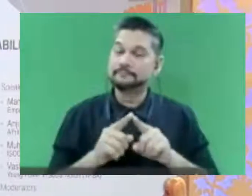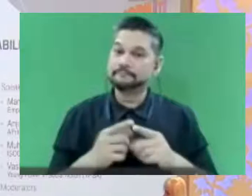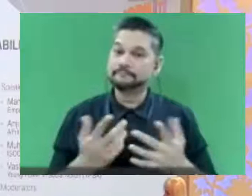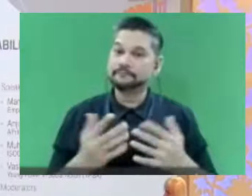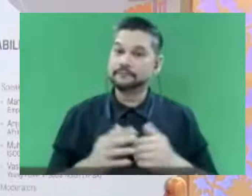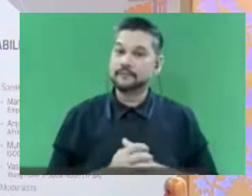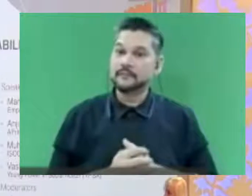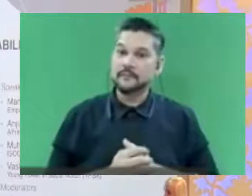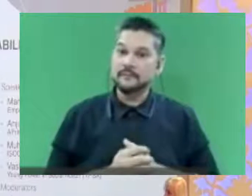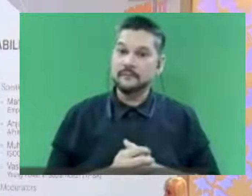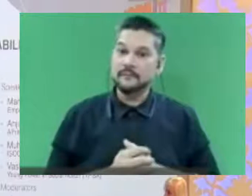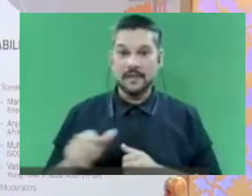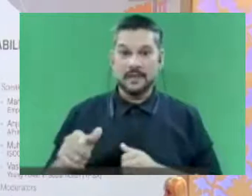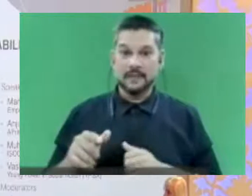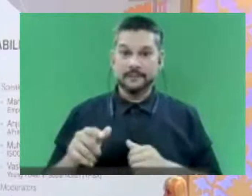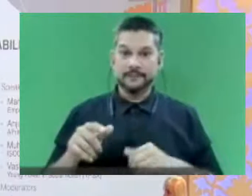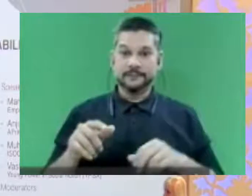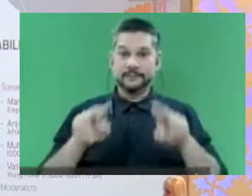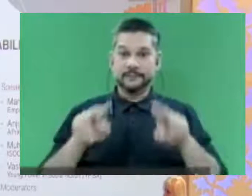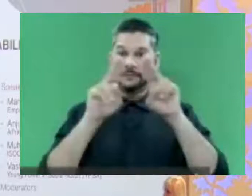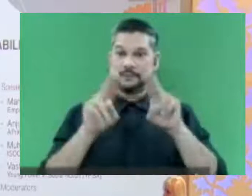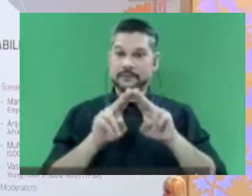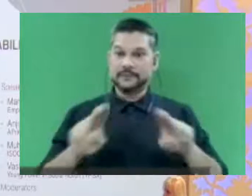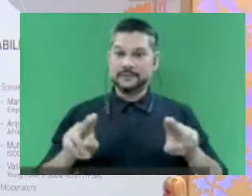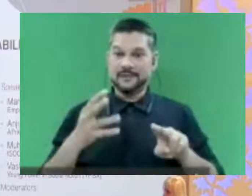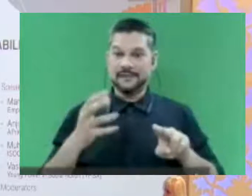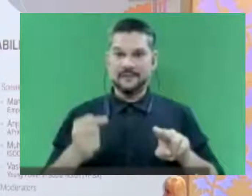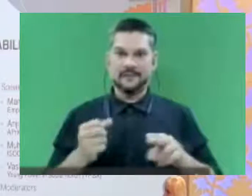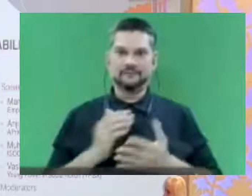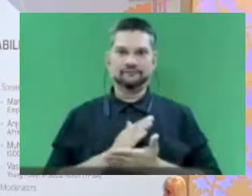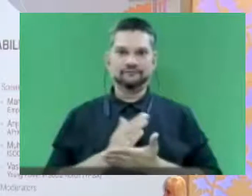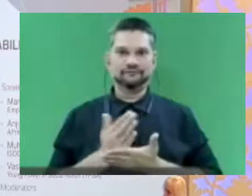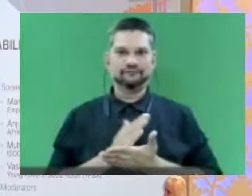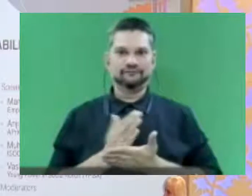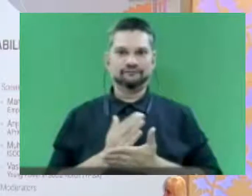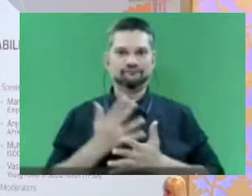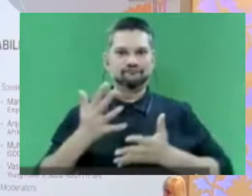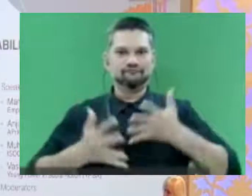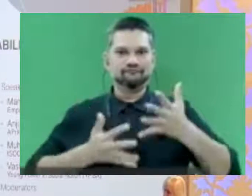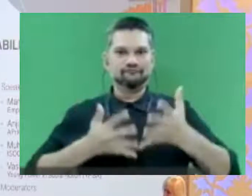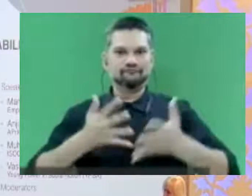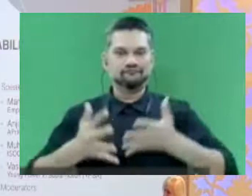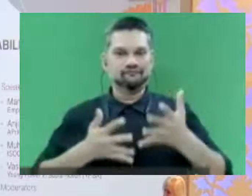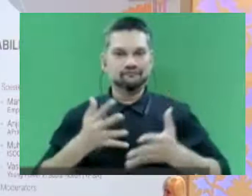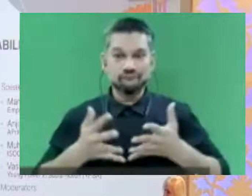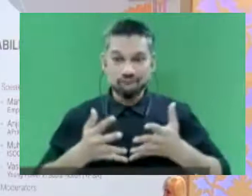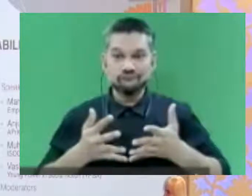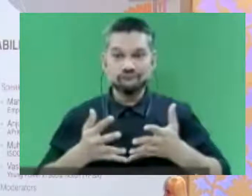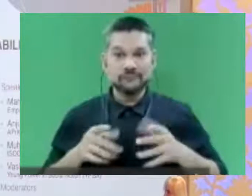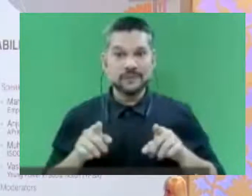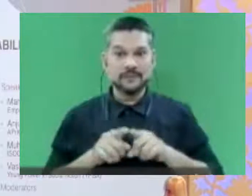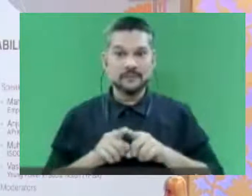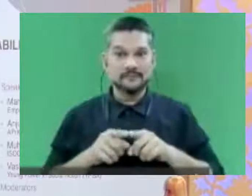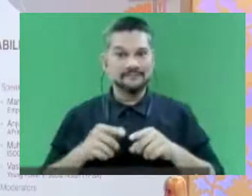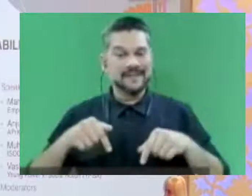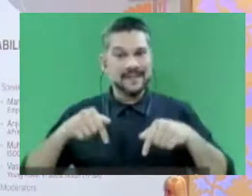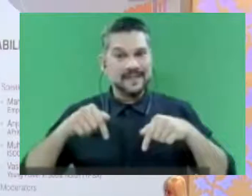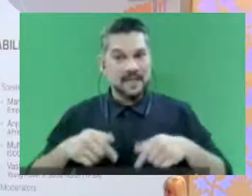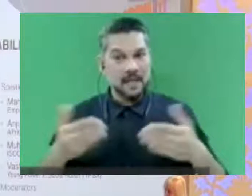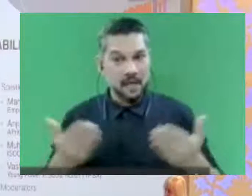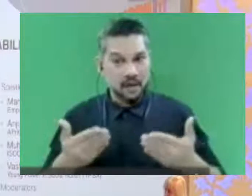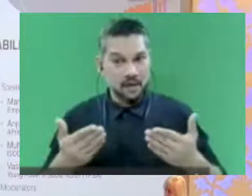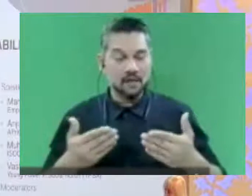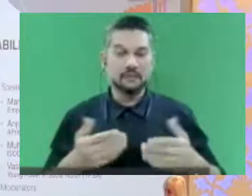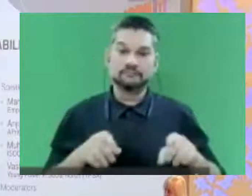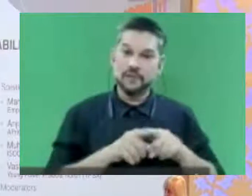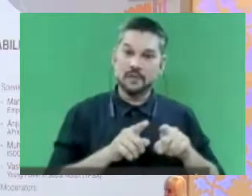an international sign interpreter, and that has been available during the opening,